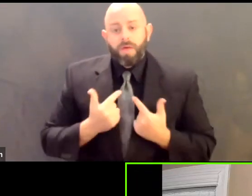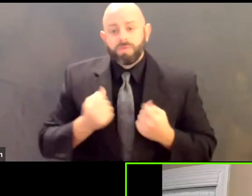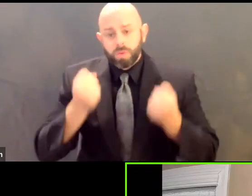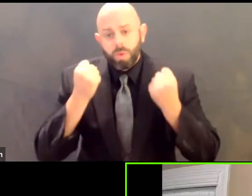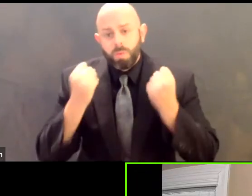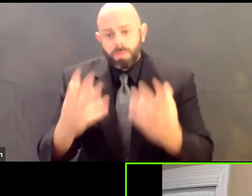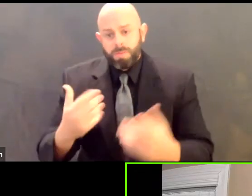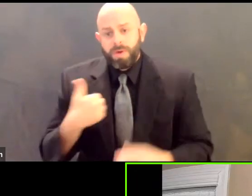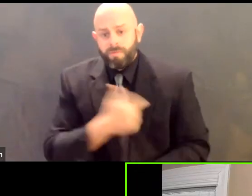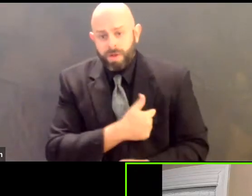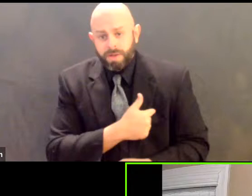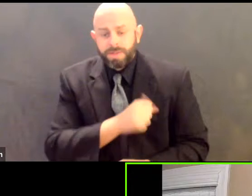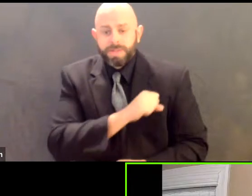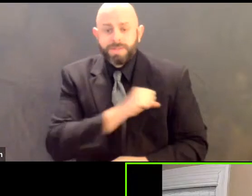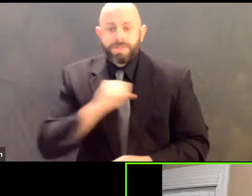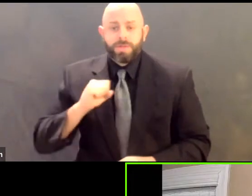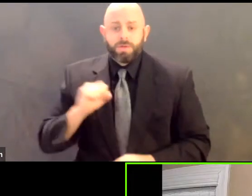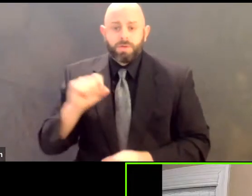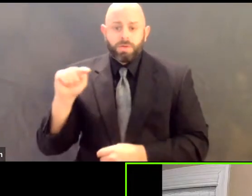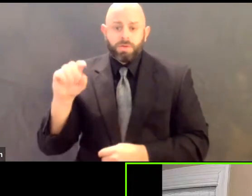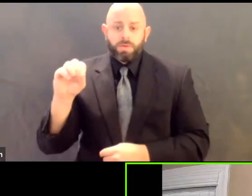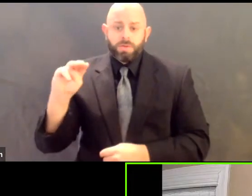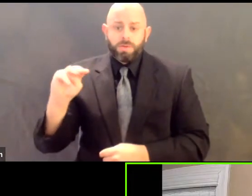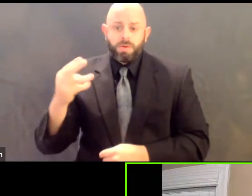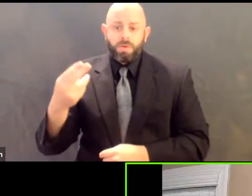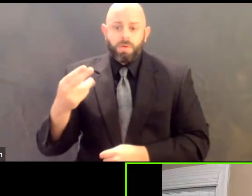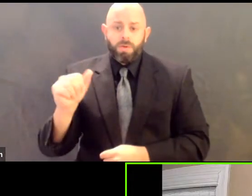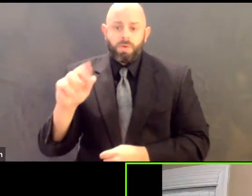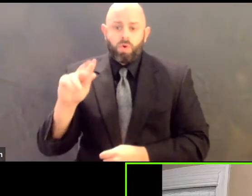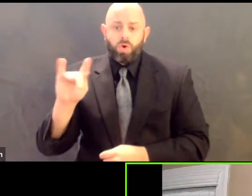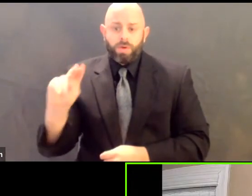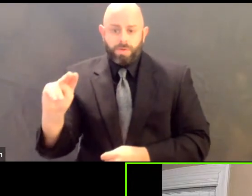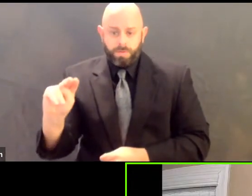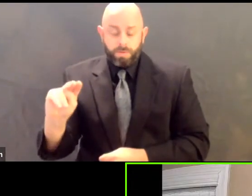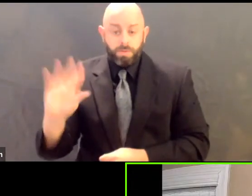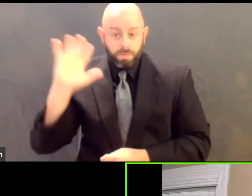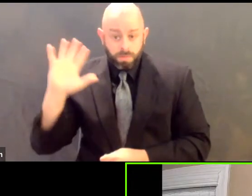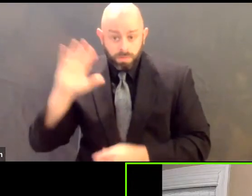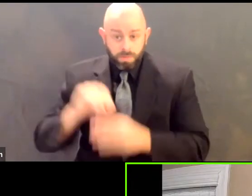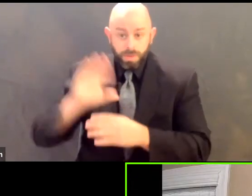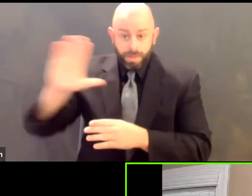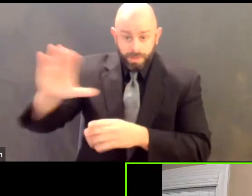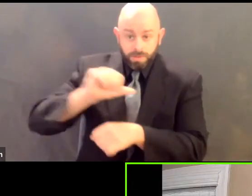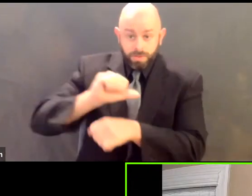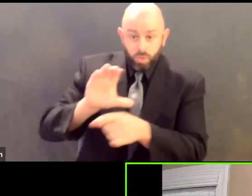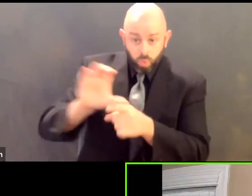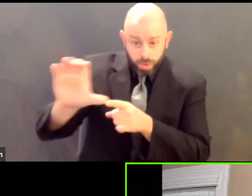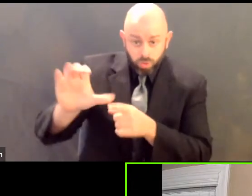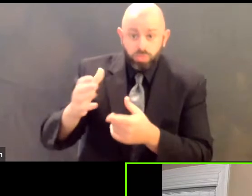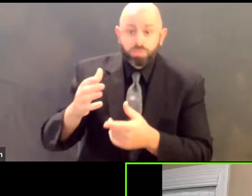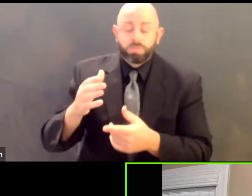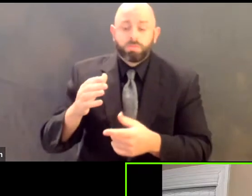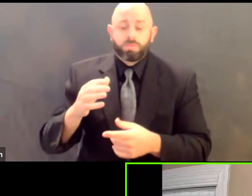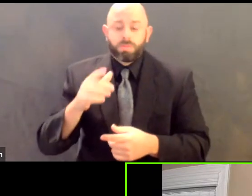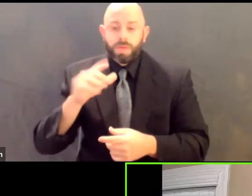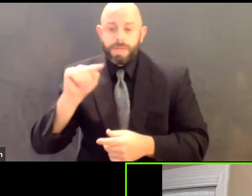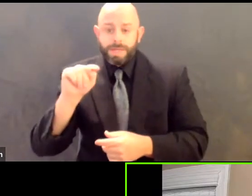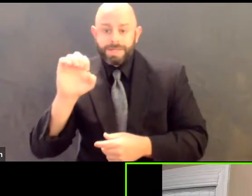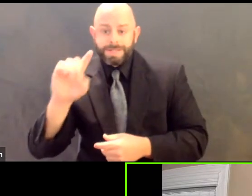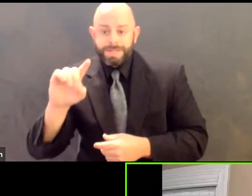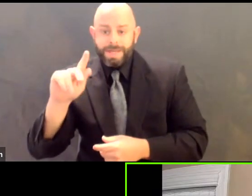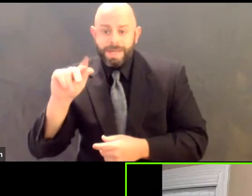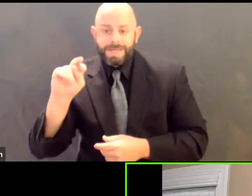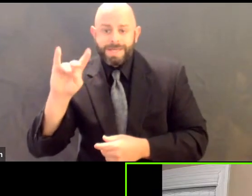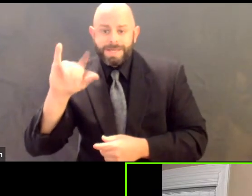us, Senator Tom Harkin. Early in his career, Senator Harkin was tapped by Senator Ted Kennedy